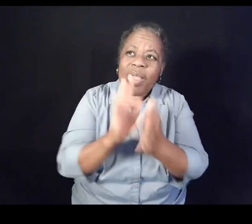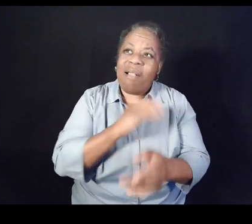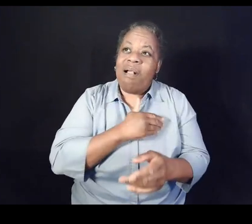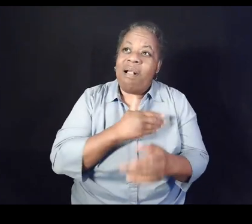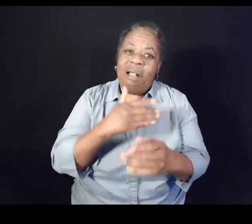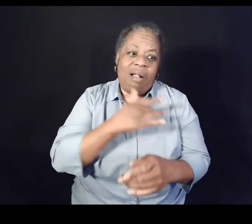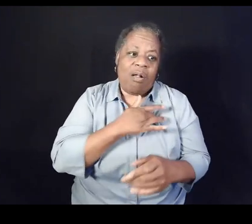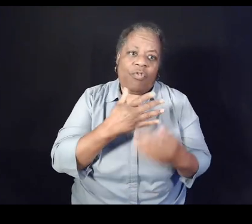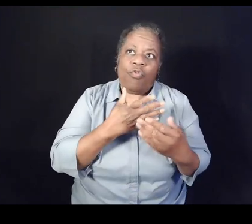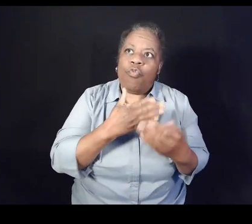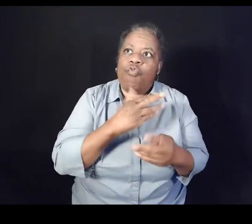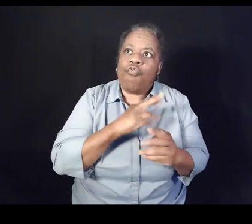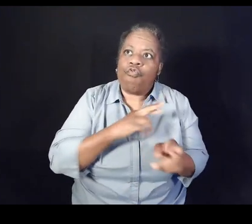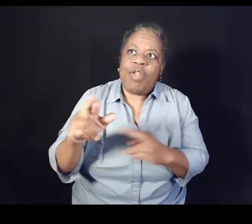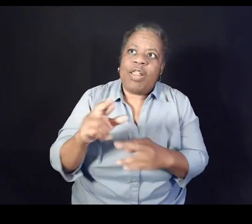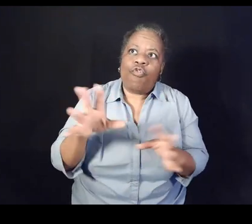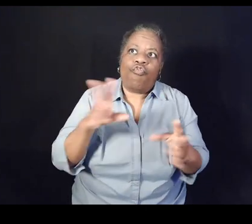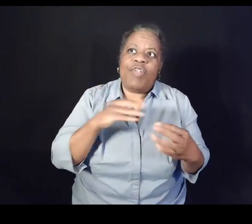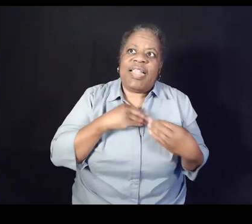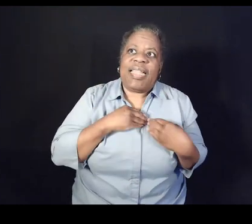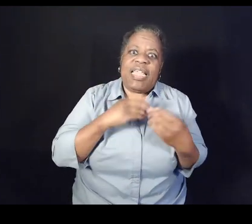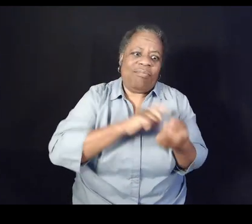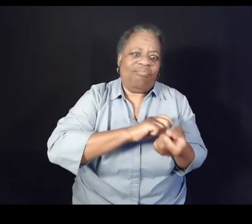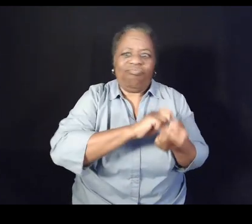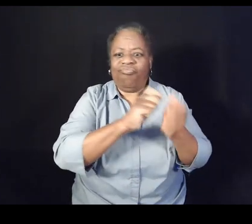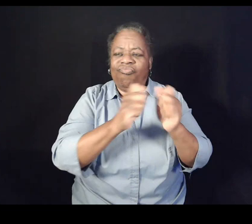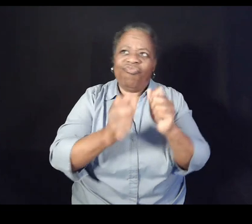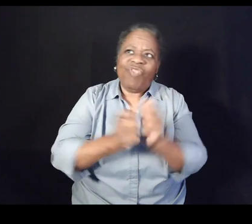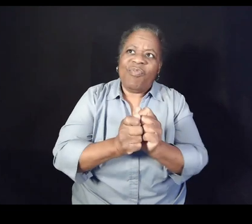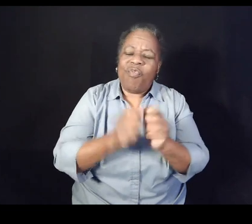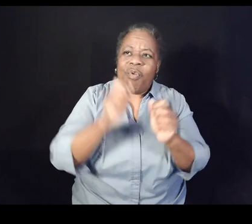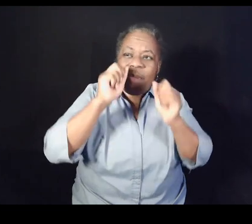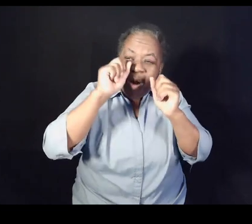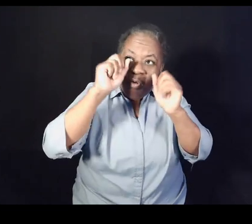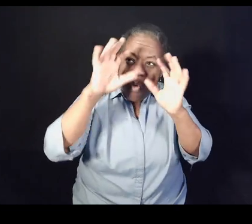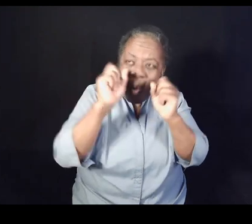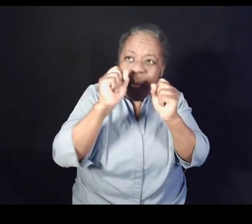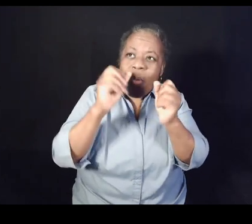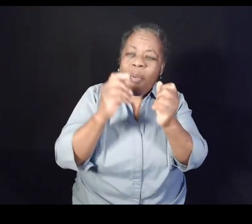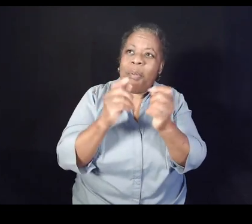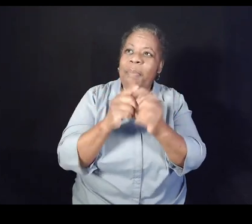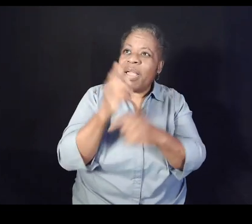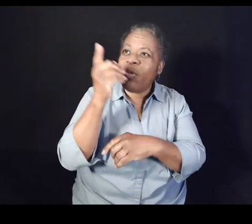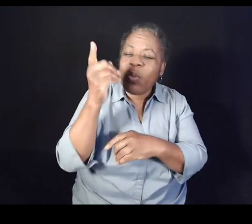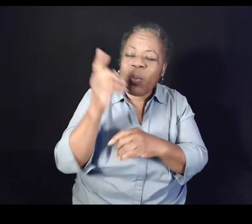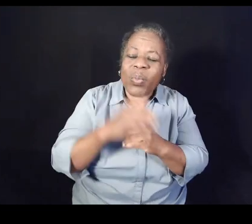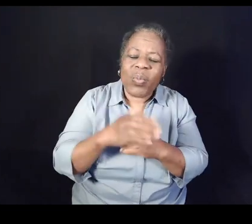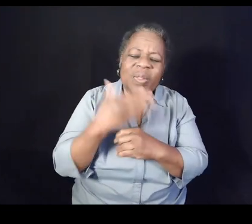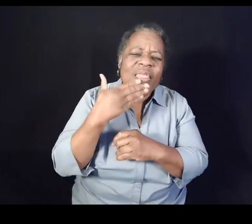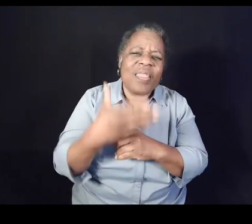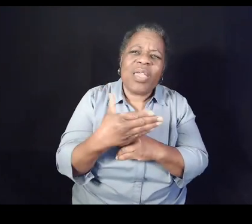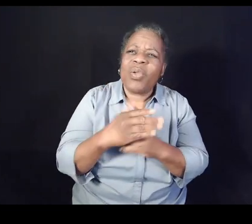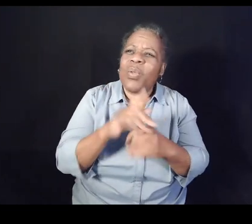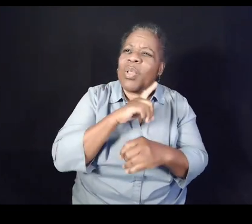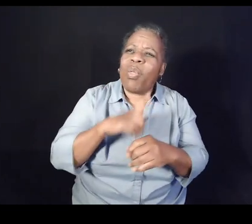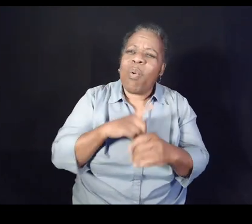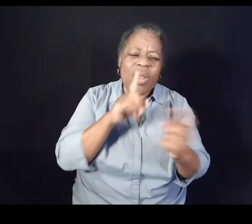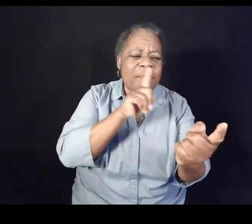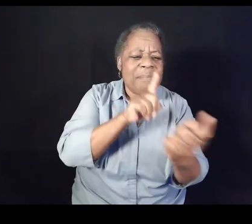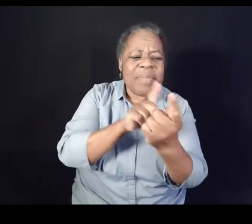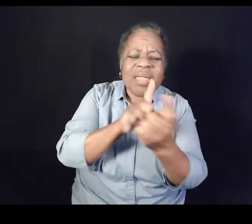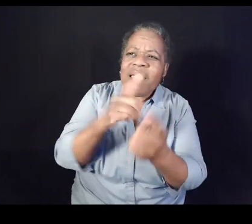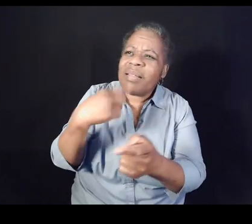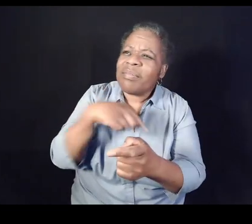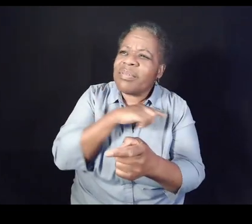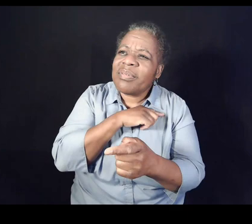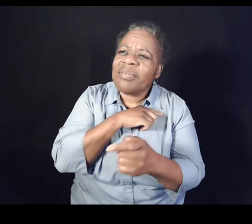it, to be transformed, to be amazed by you. Thank you so much, Lord. And would you meet us wherever we are?